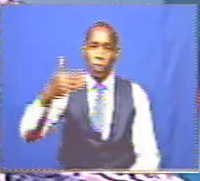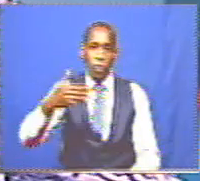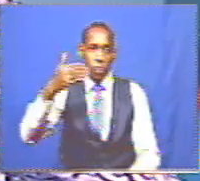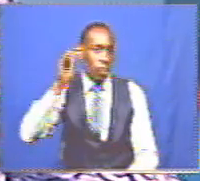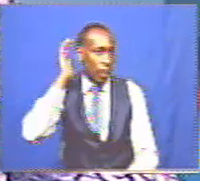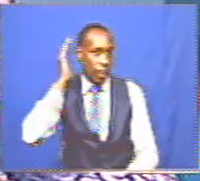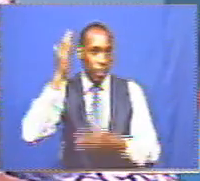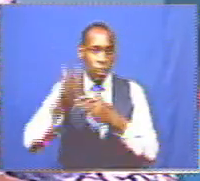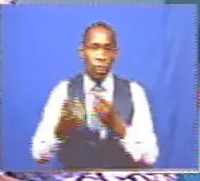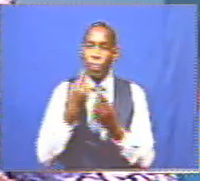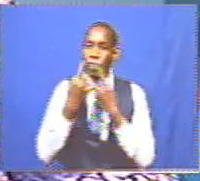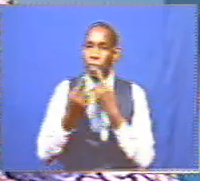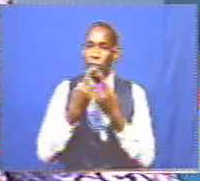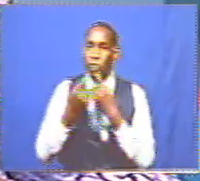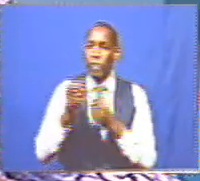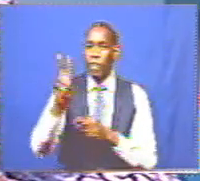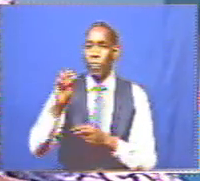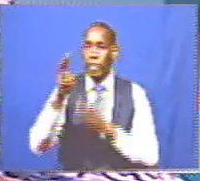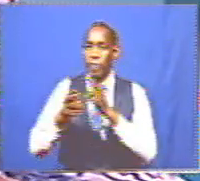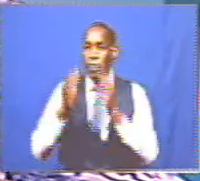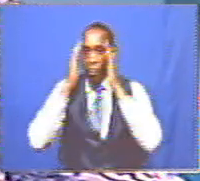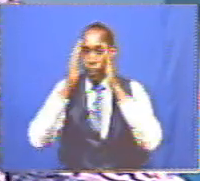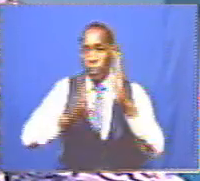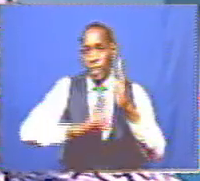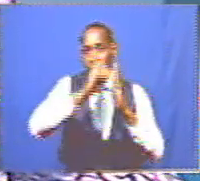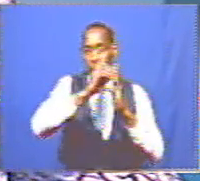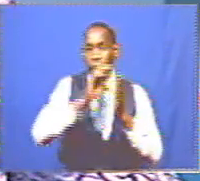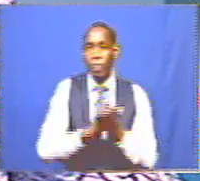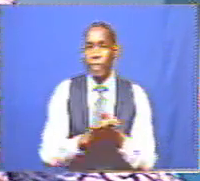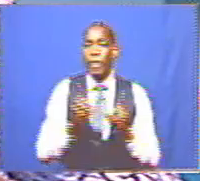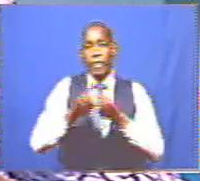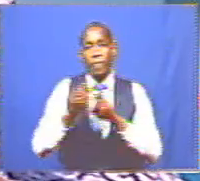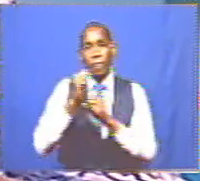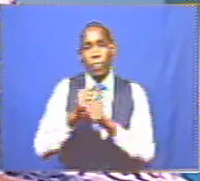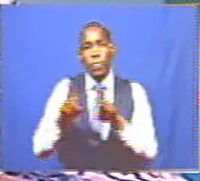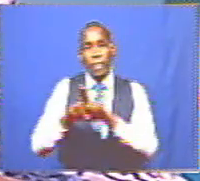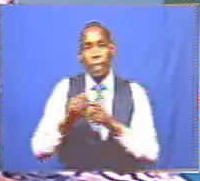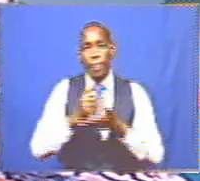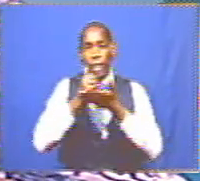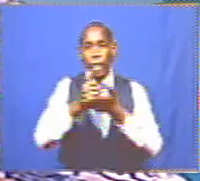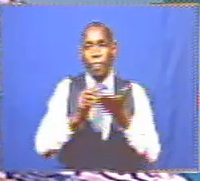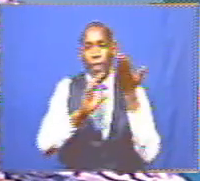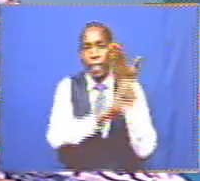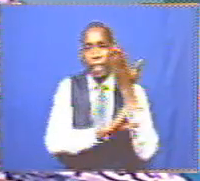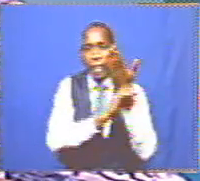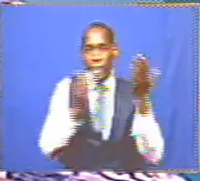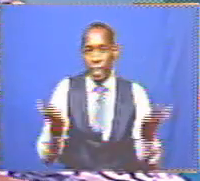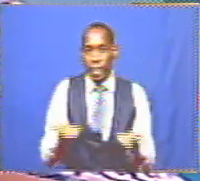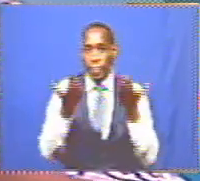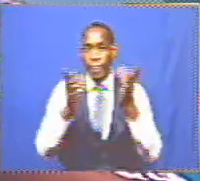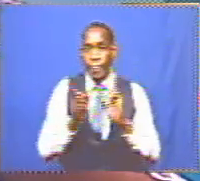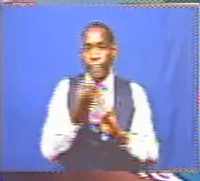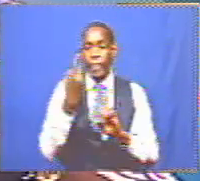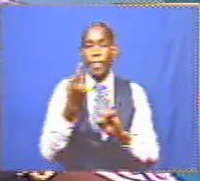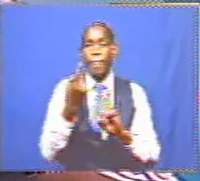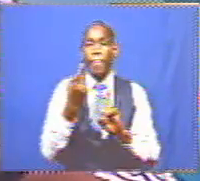stop talking about 2022, let's mm-hmm. focus on development. Mm-hmm. So why don't we do that and help this country move forward, first of all,